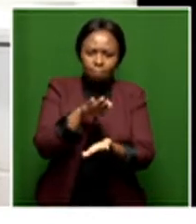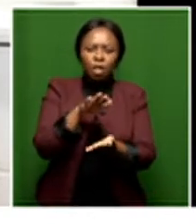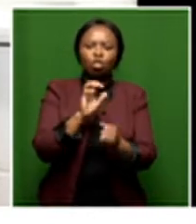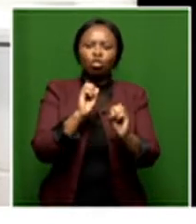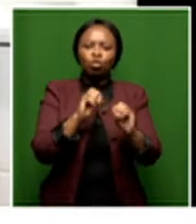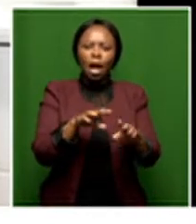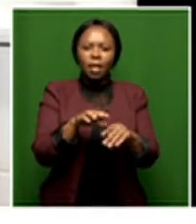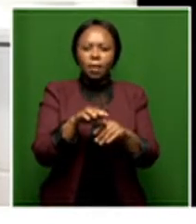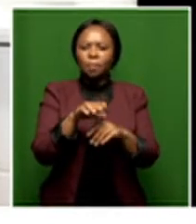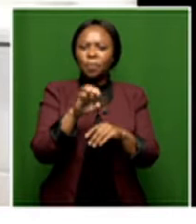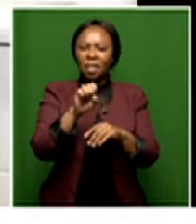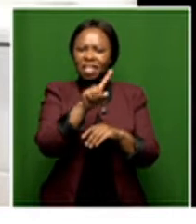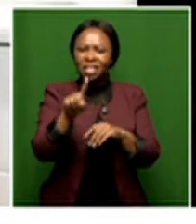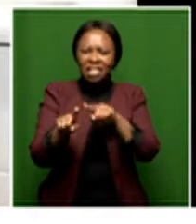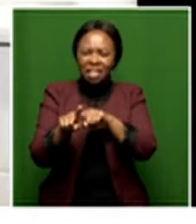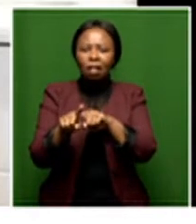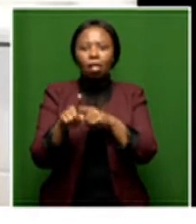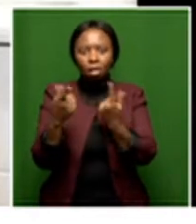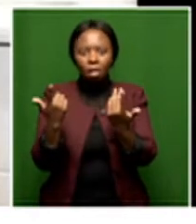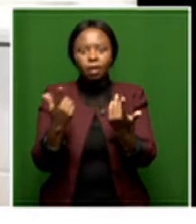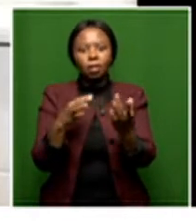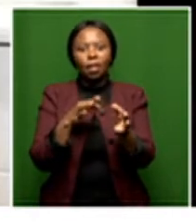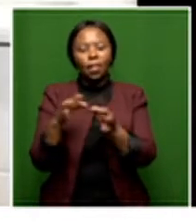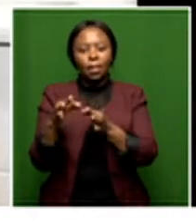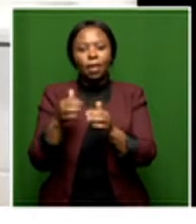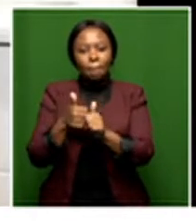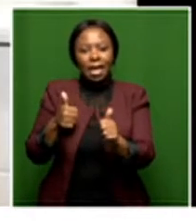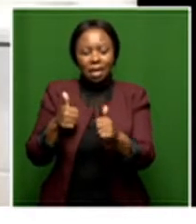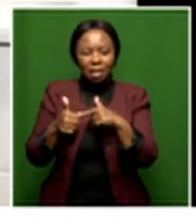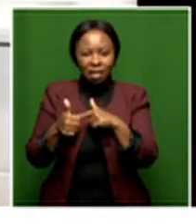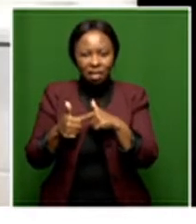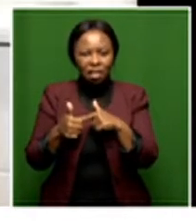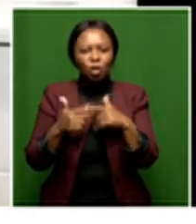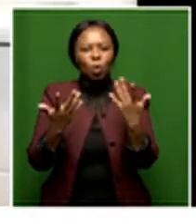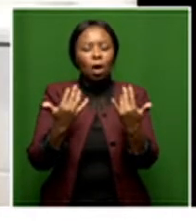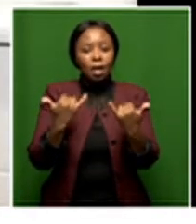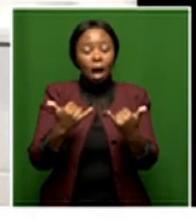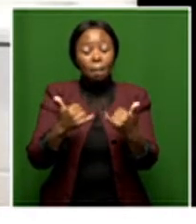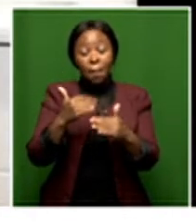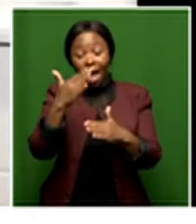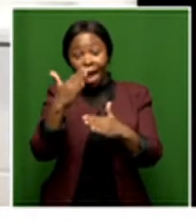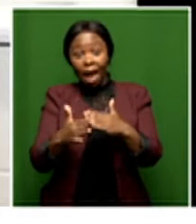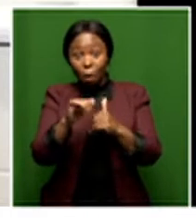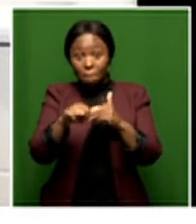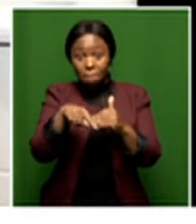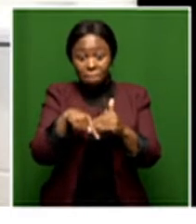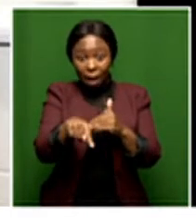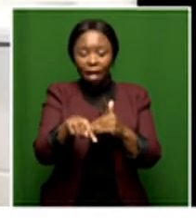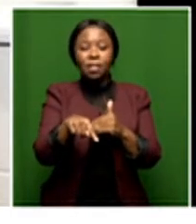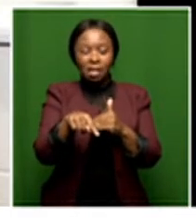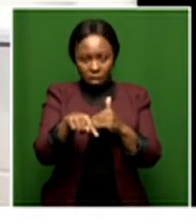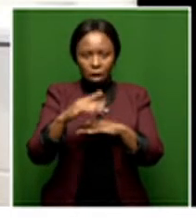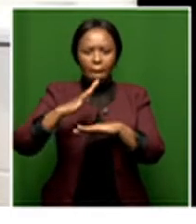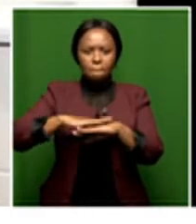AstraZeneca, which really did put us back. We're hoping to get some Pfizer vaccines in by the end of this month, and then we'll be getting